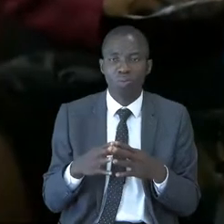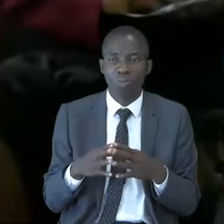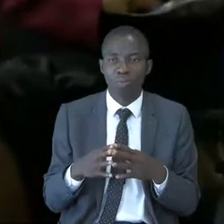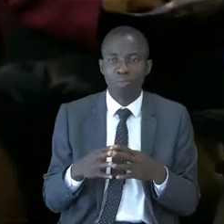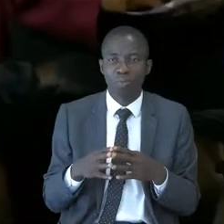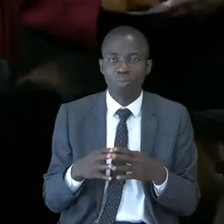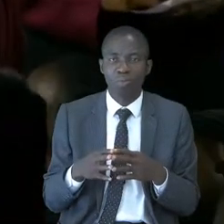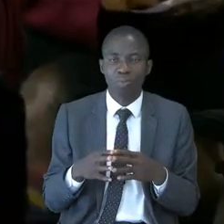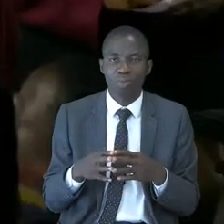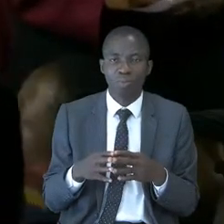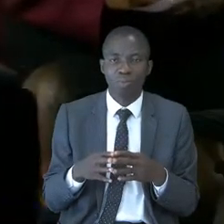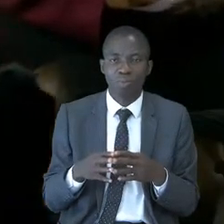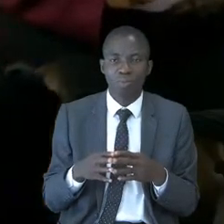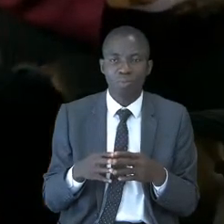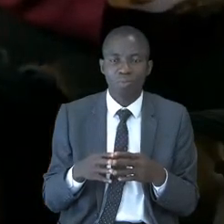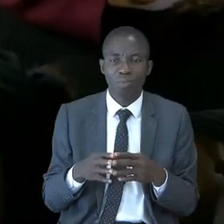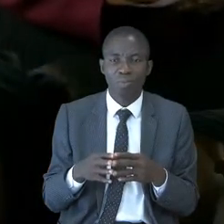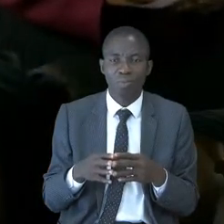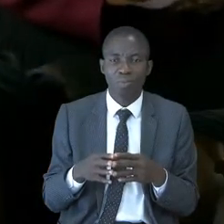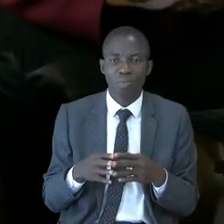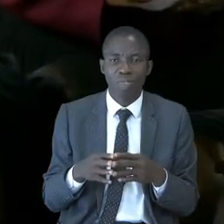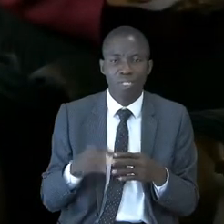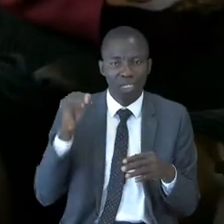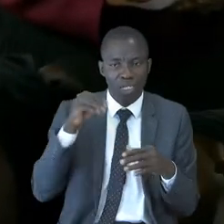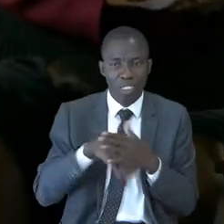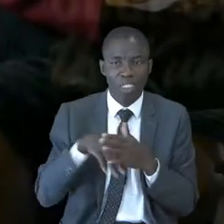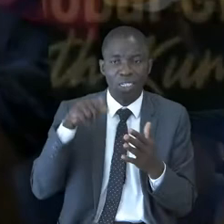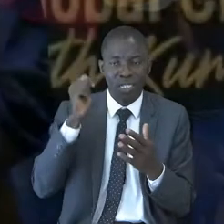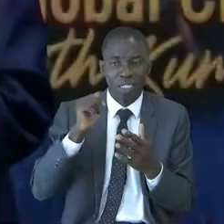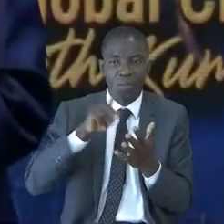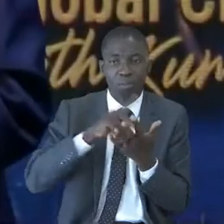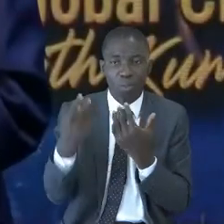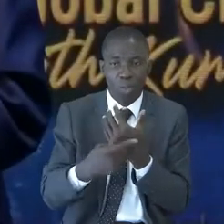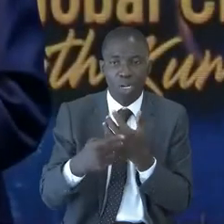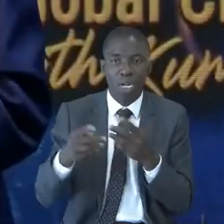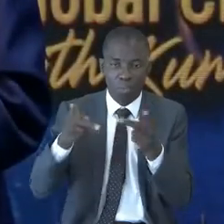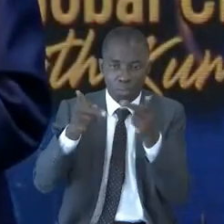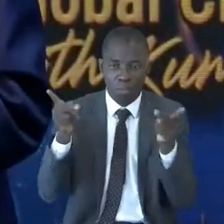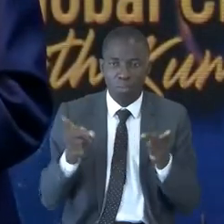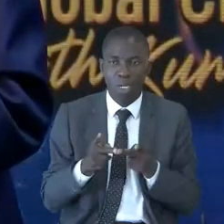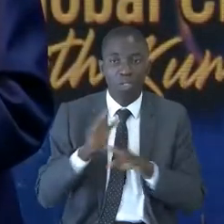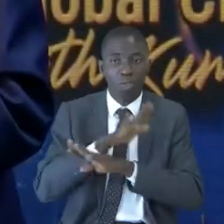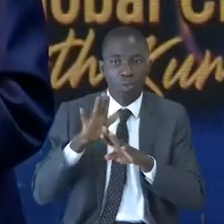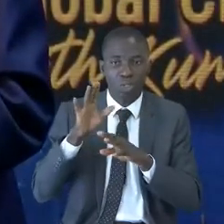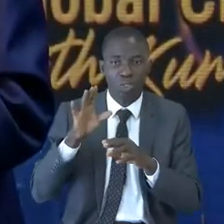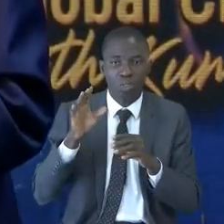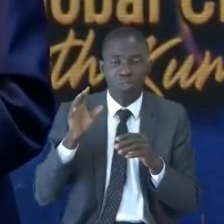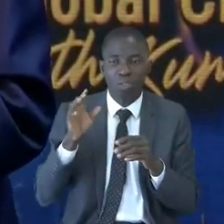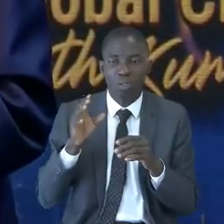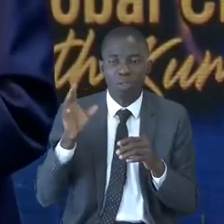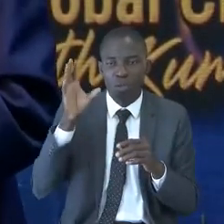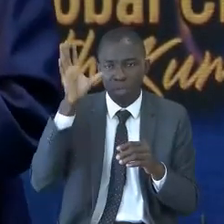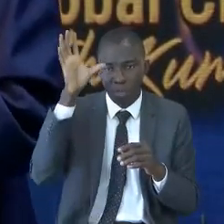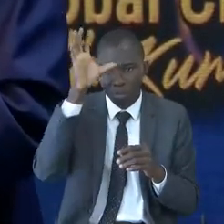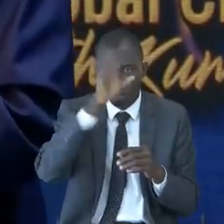here, right inside this compound. Don't miss it. Lunch